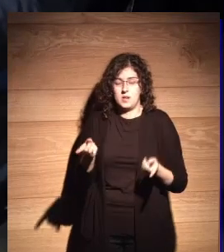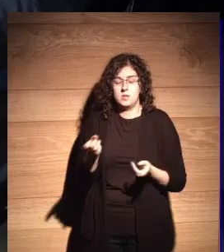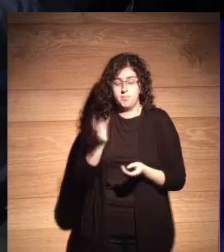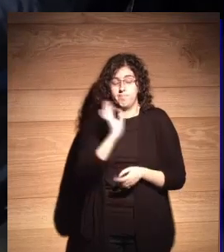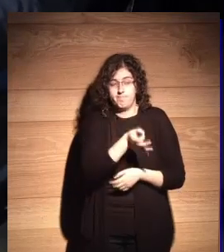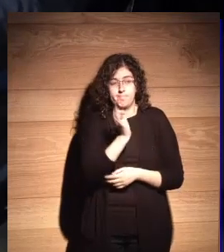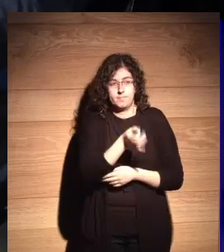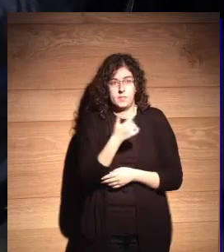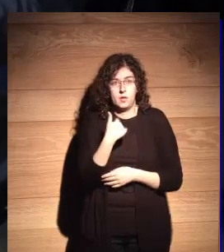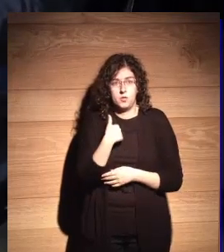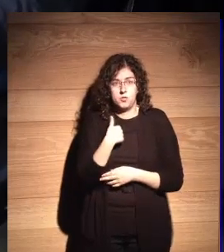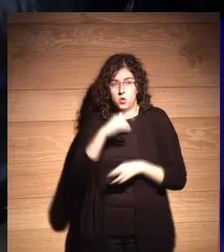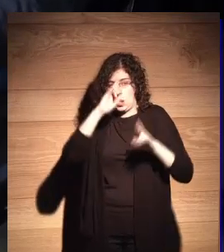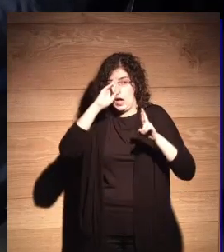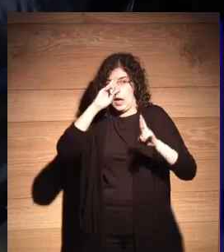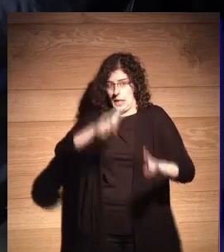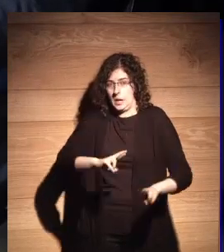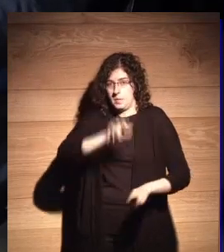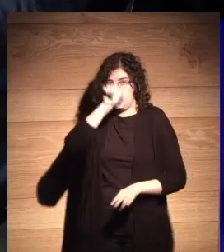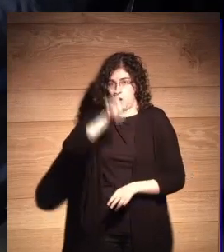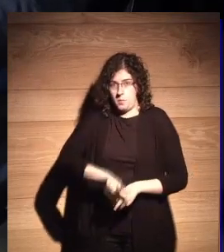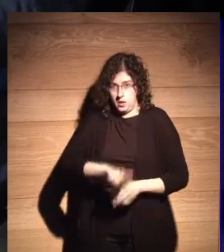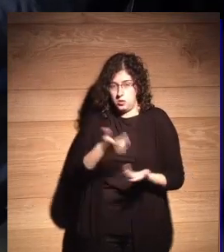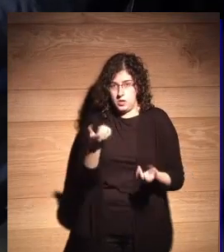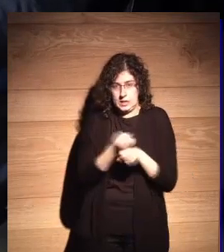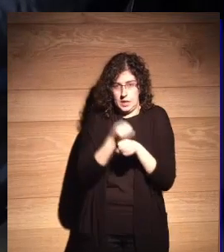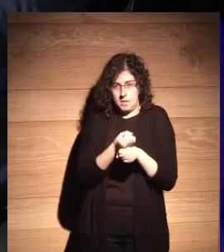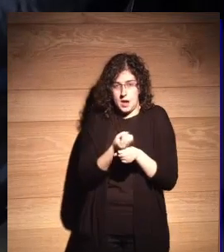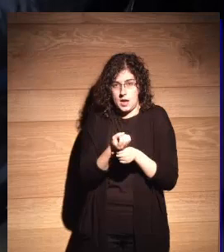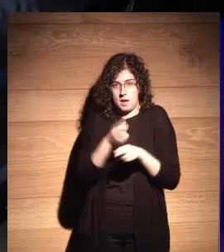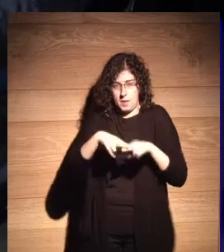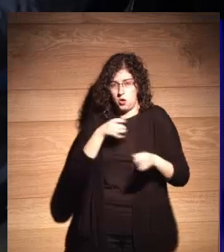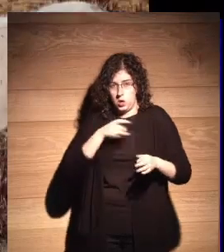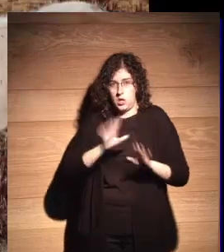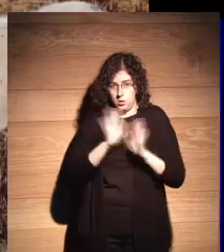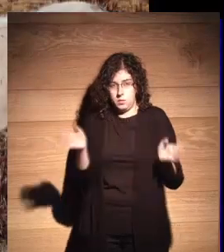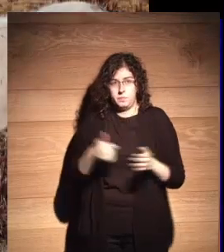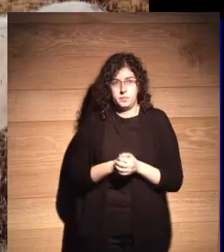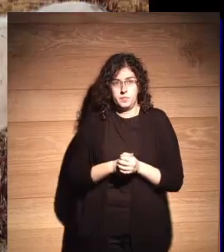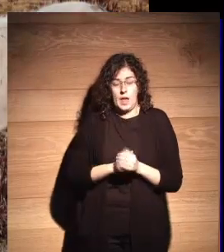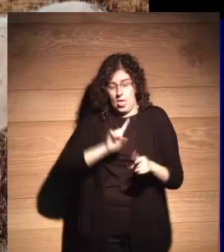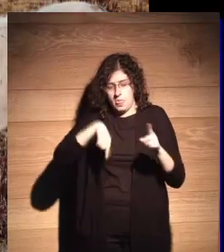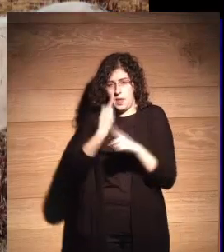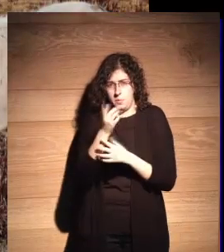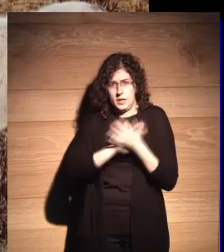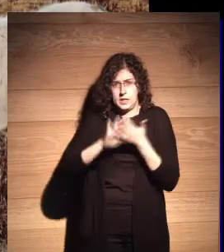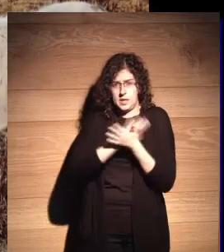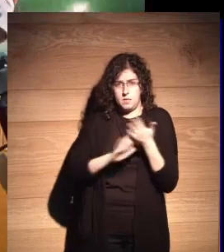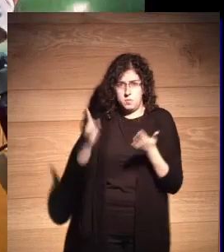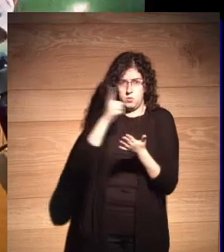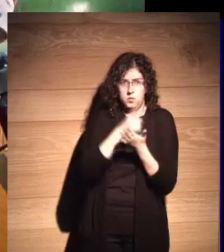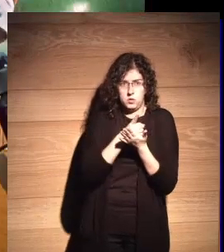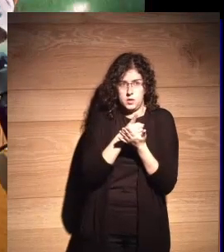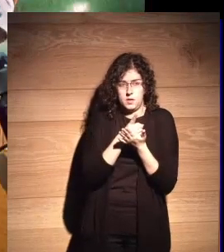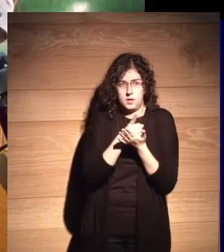for. It depends on the topic. We will come later on also to some rare black and white photos from